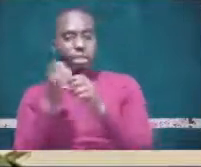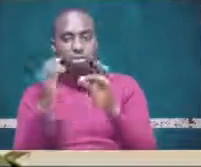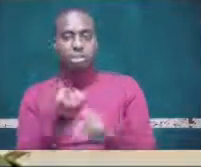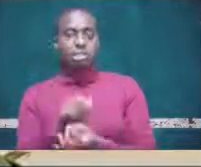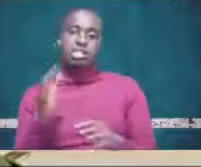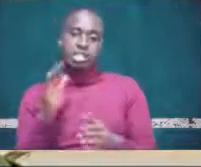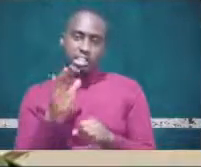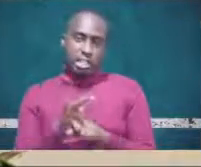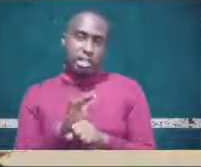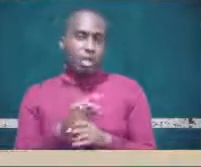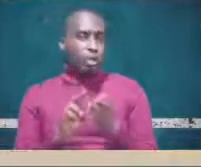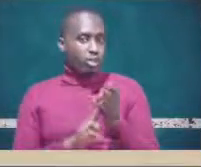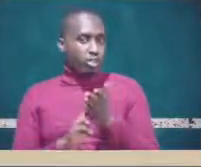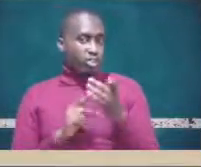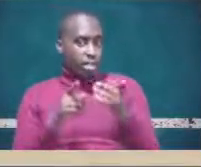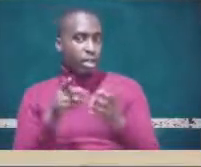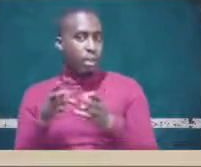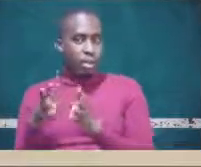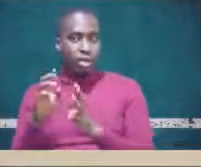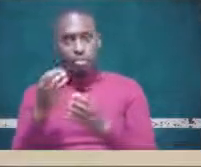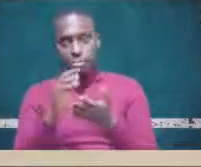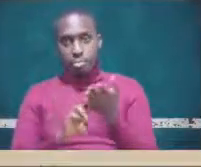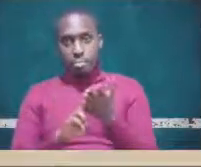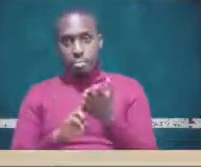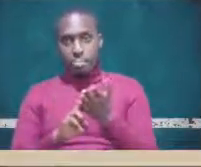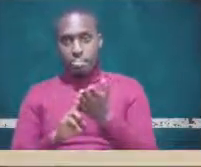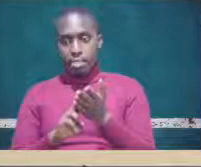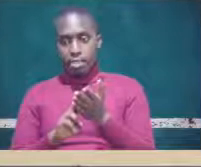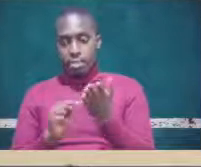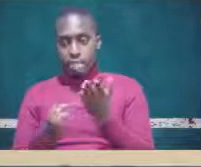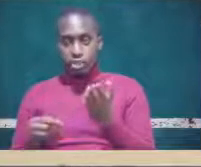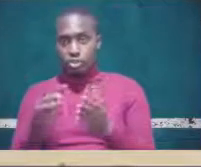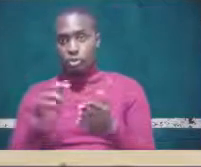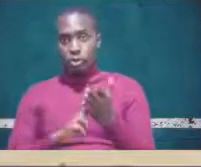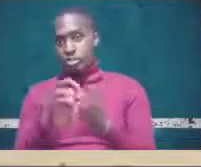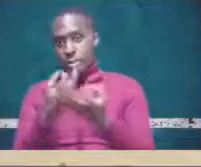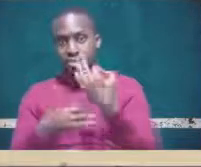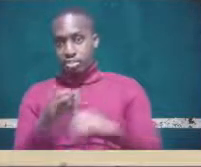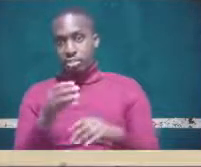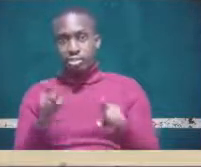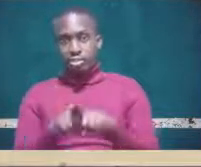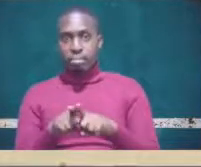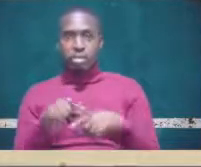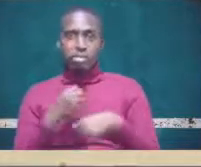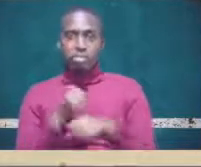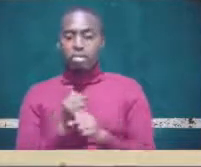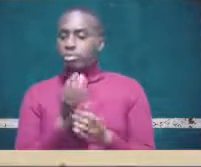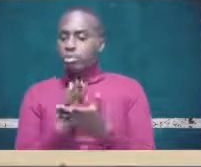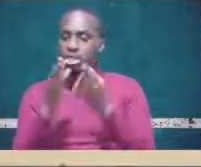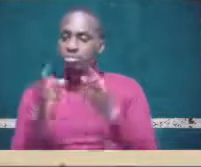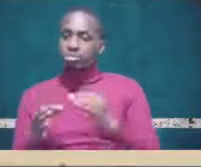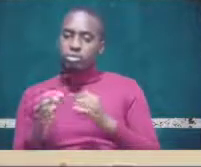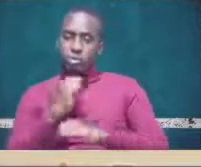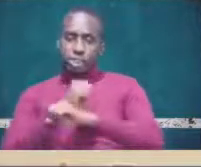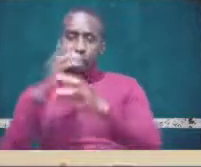with the use of capital-intensive technology or use of machines, that reduces labor unrest like strikes and riots, which